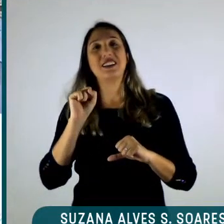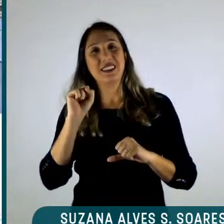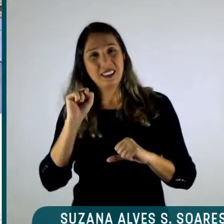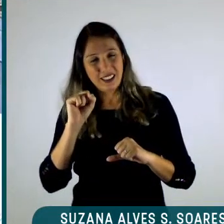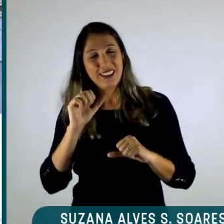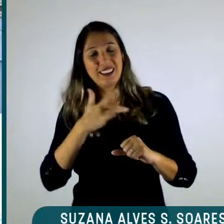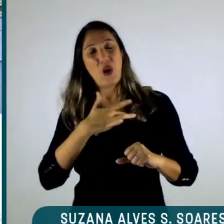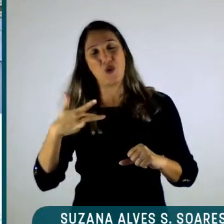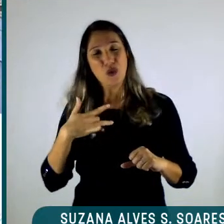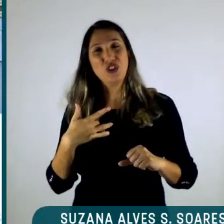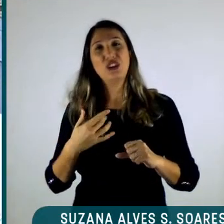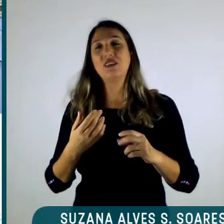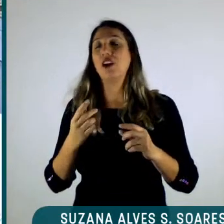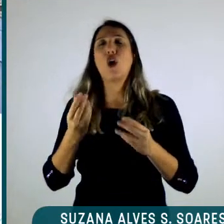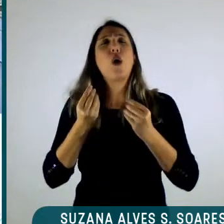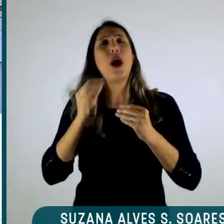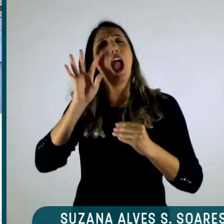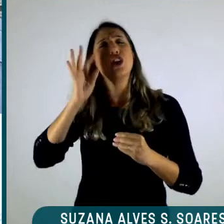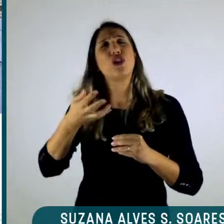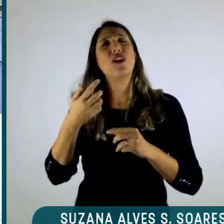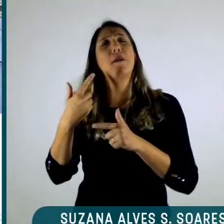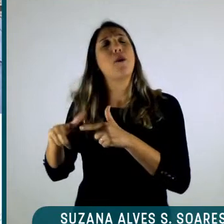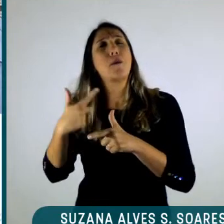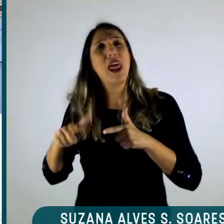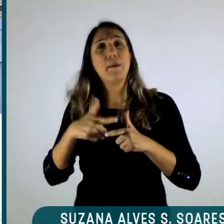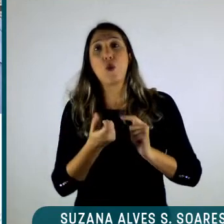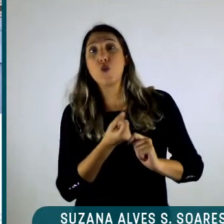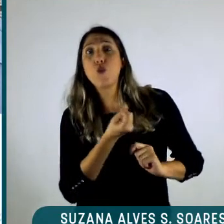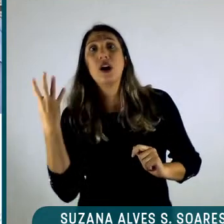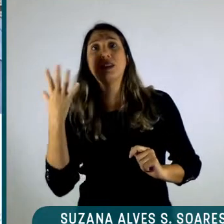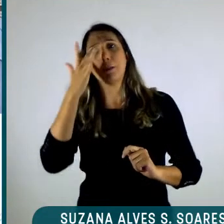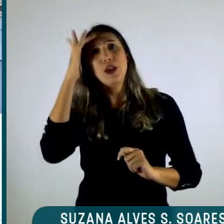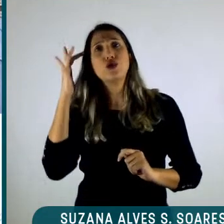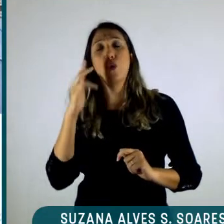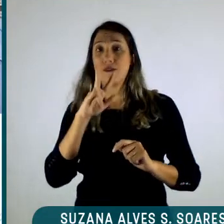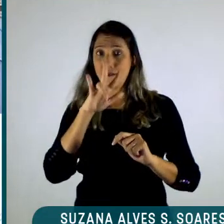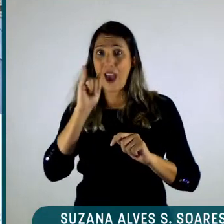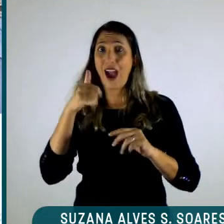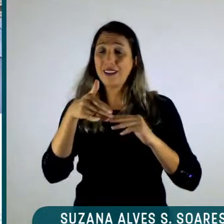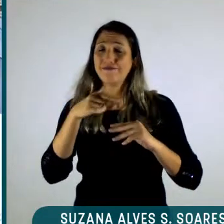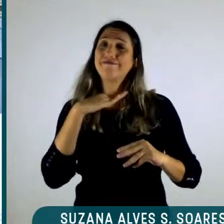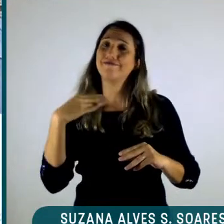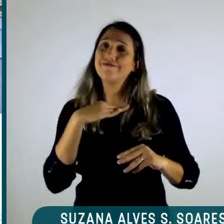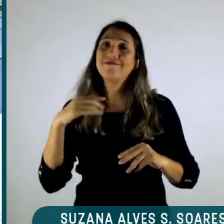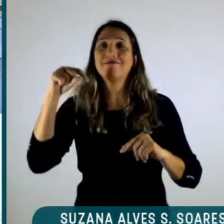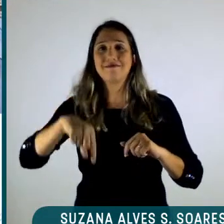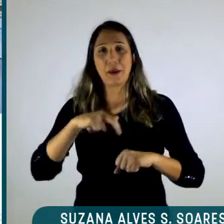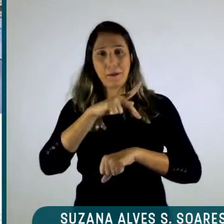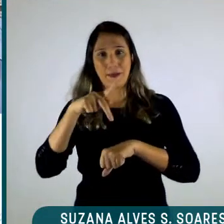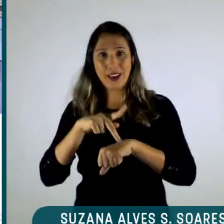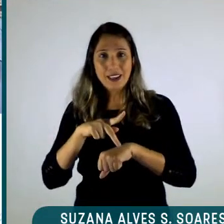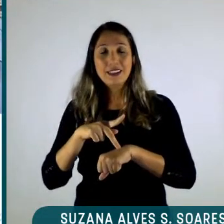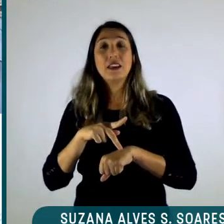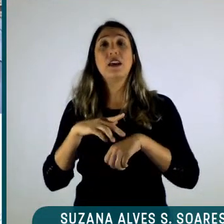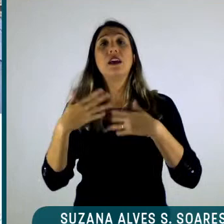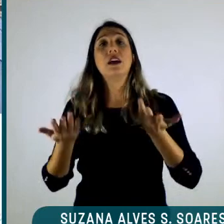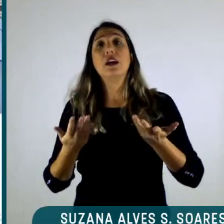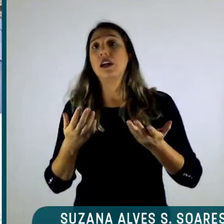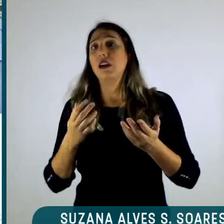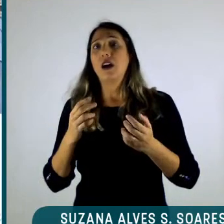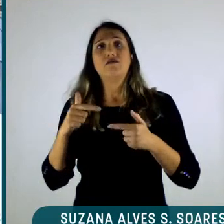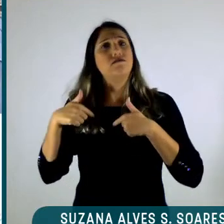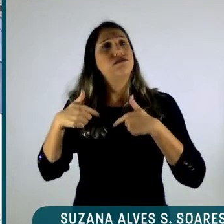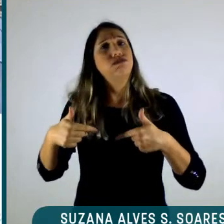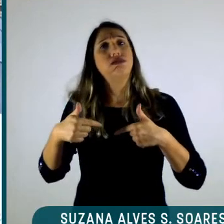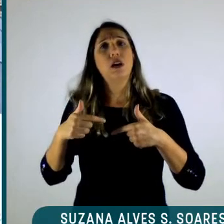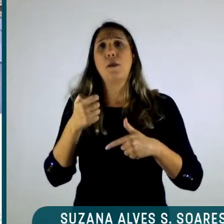situation, and the situation here is nearly collapsing in terms of reducing